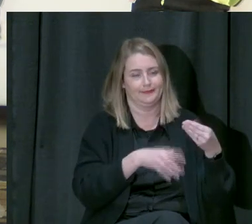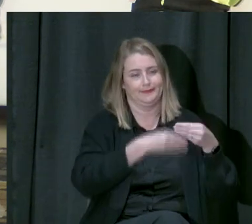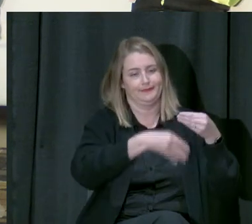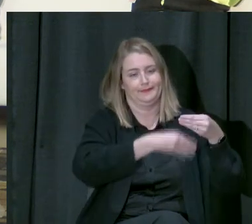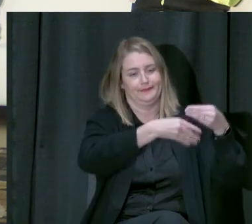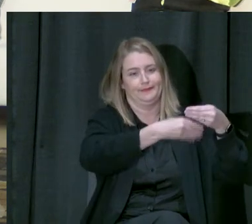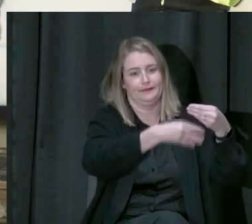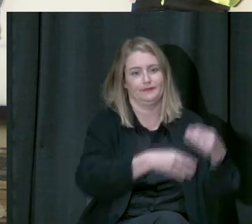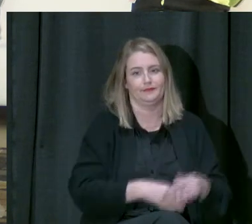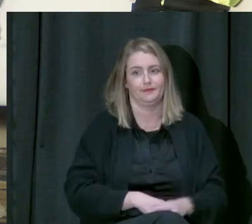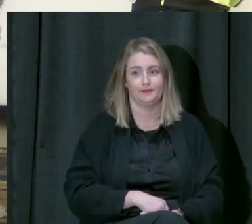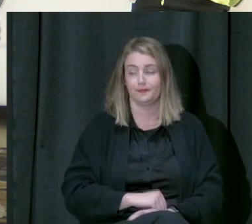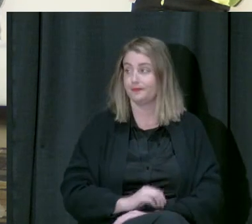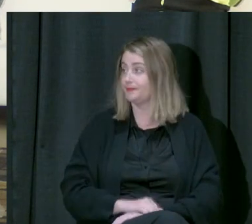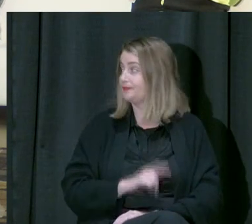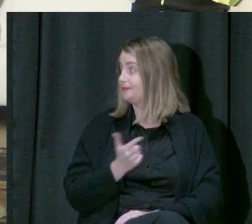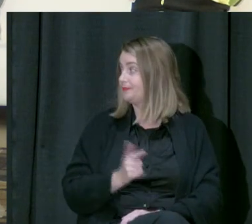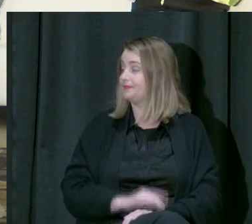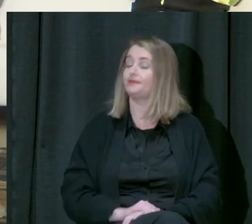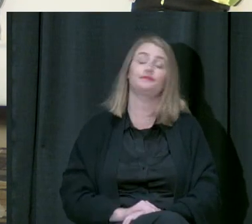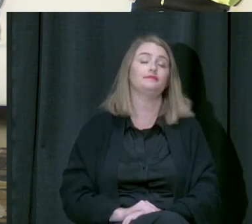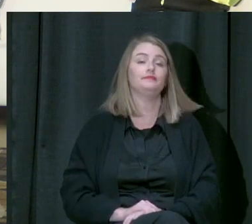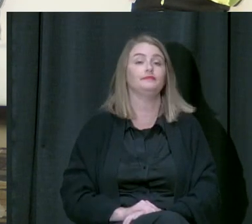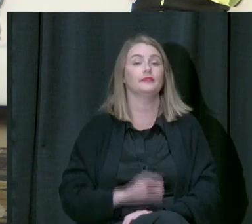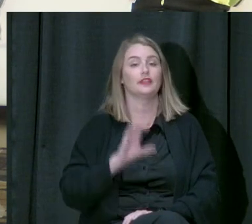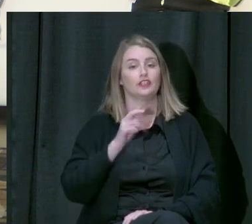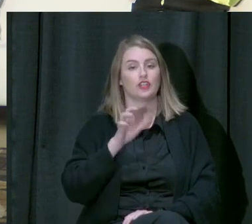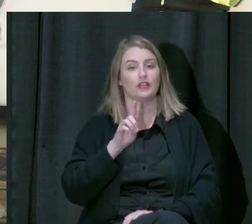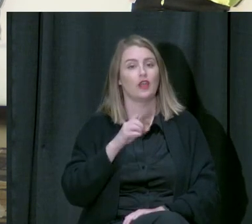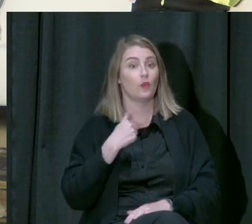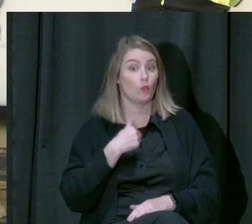mean, we actually build a fair amount